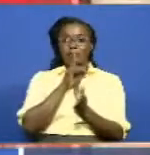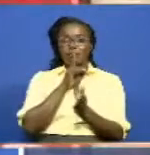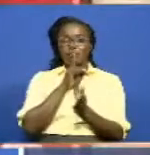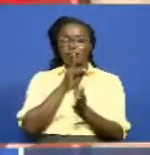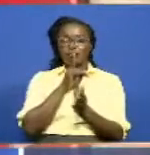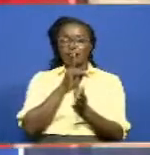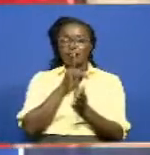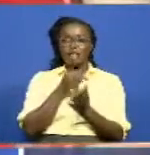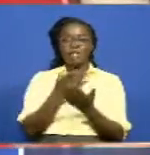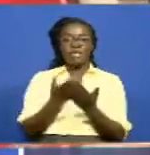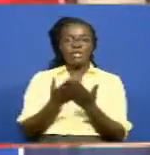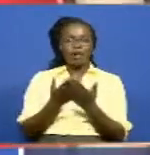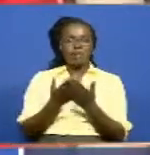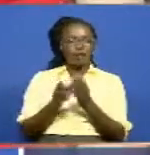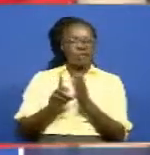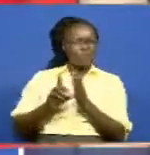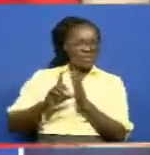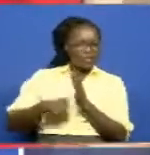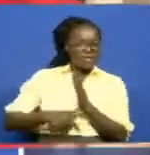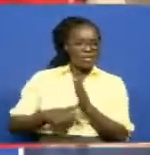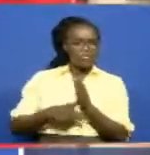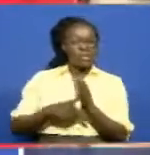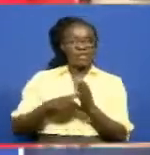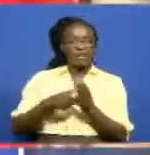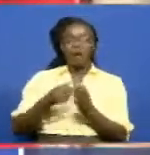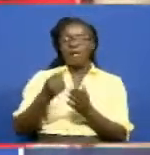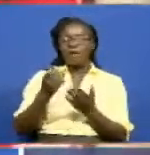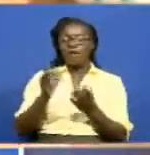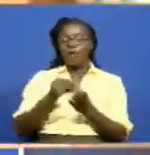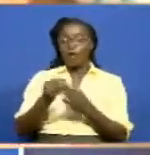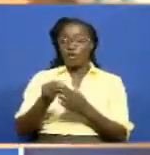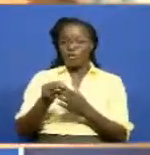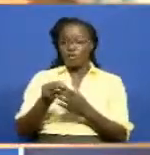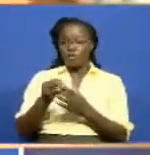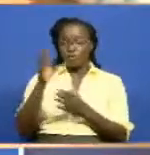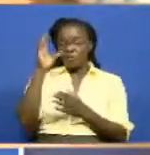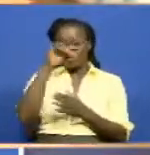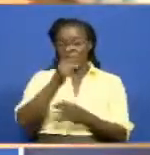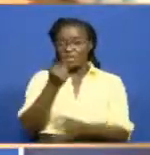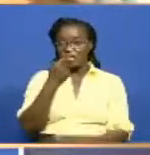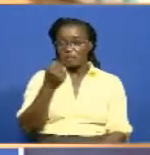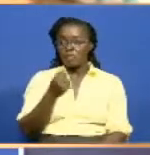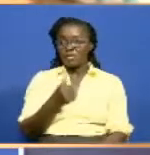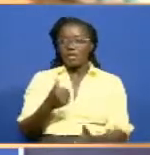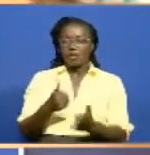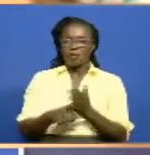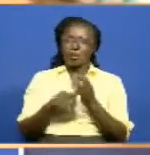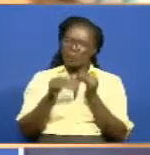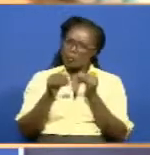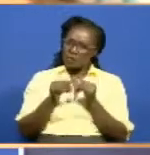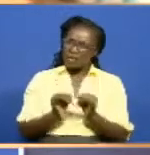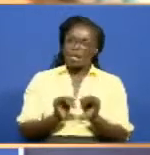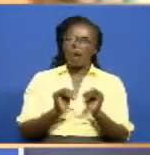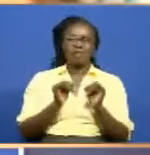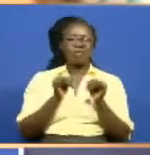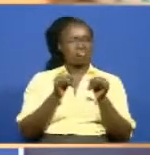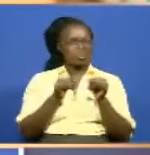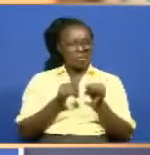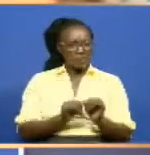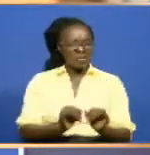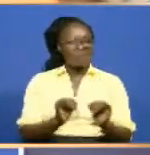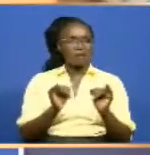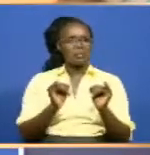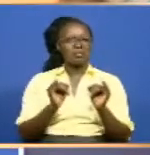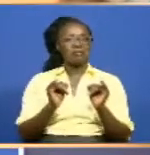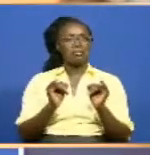leading to late diagnosis and sometimes lack of treatment. Problem: couples keep on trying to get